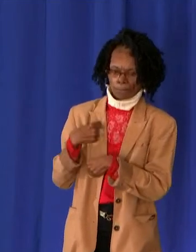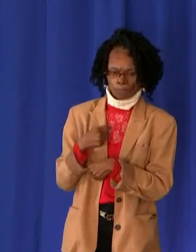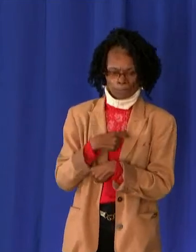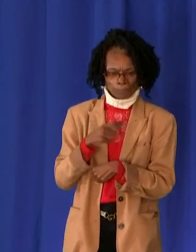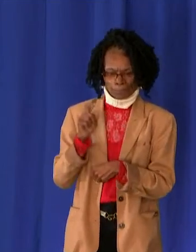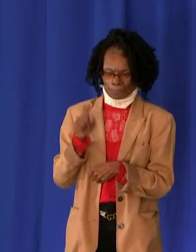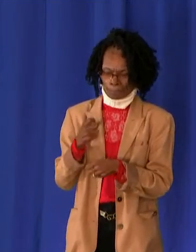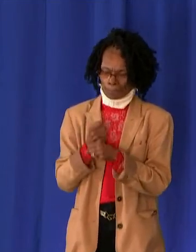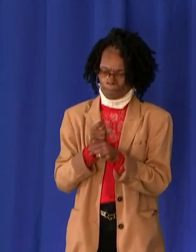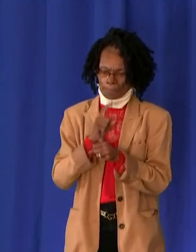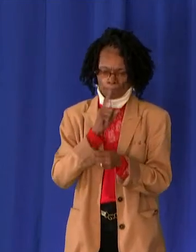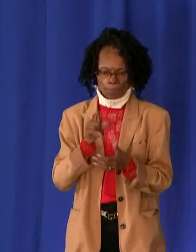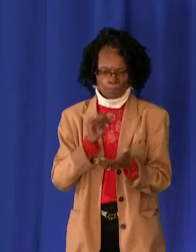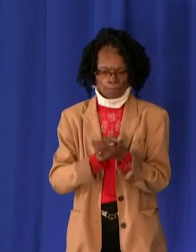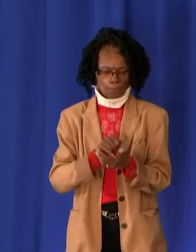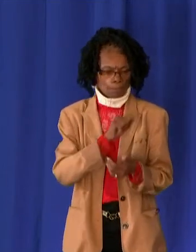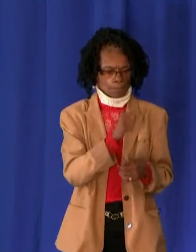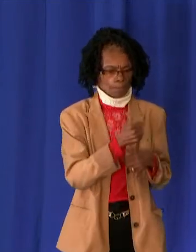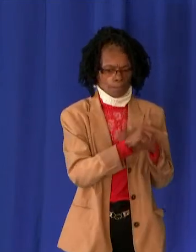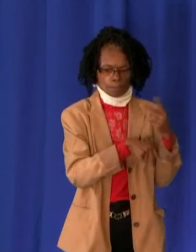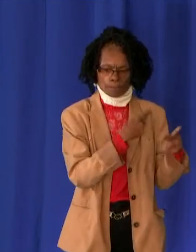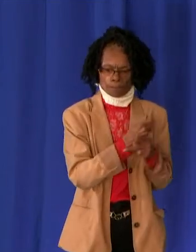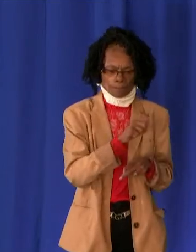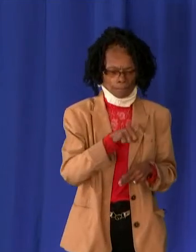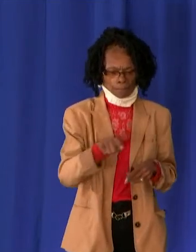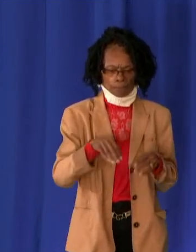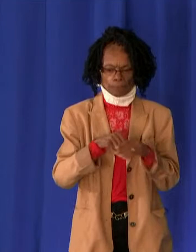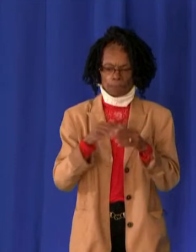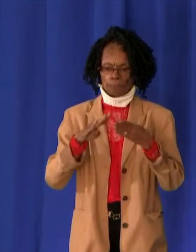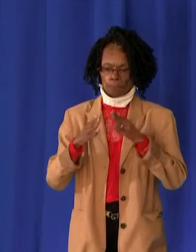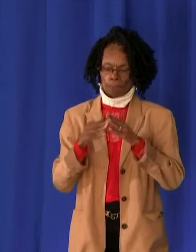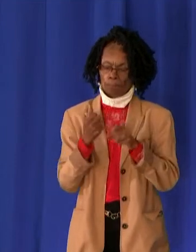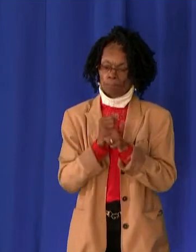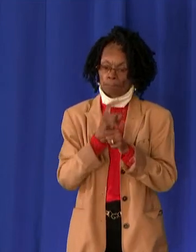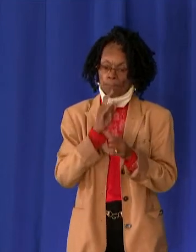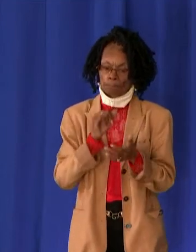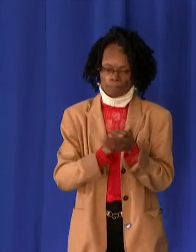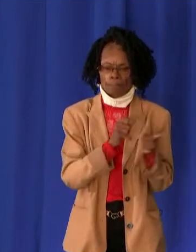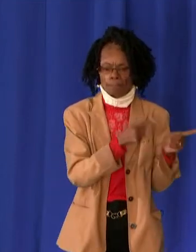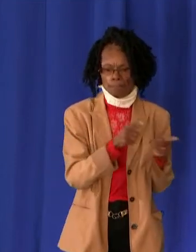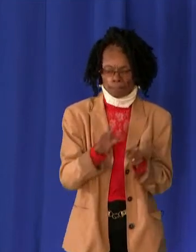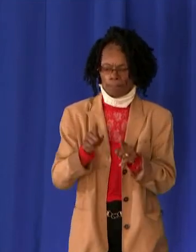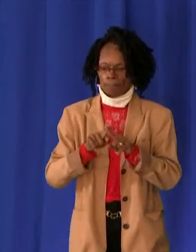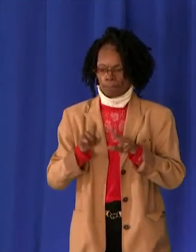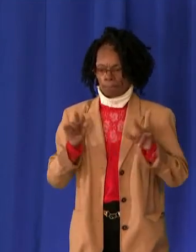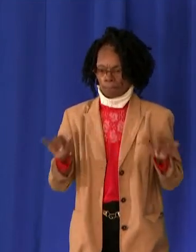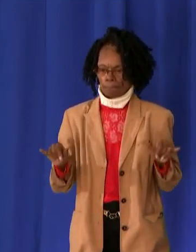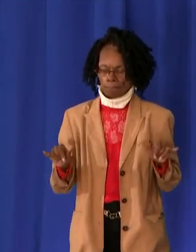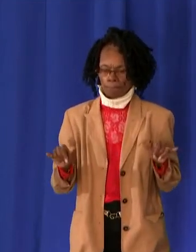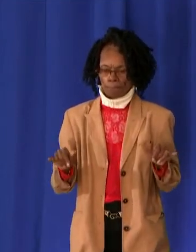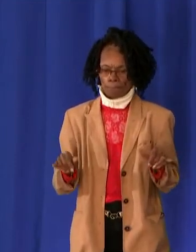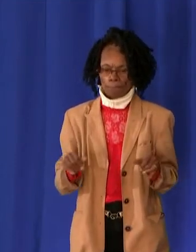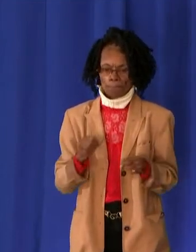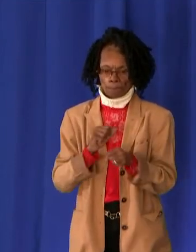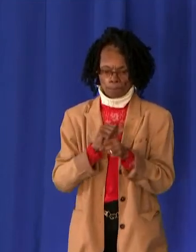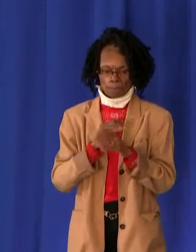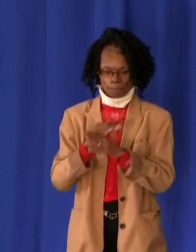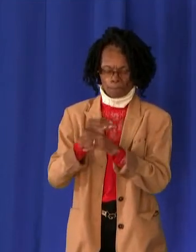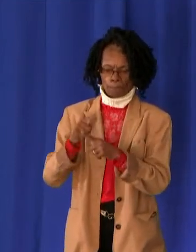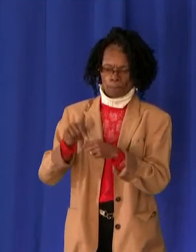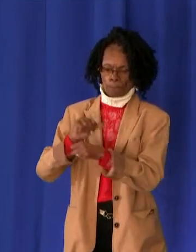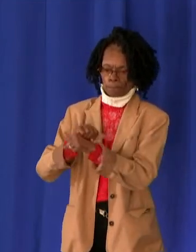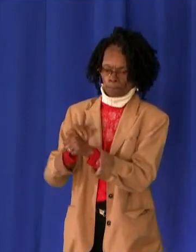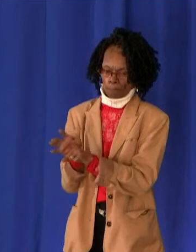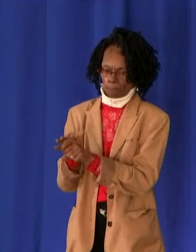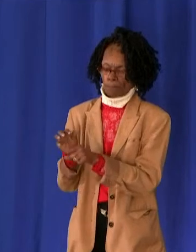are other healthcare needs in our community, and we want to make sure that those things can take place and occur as well. Quickly,